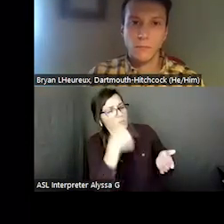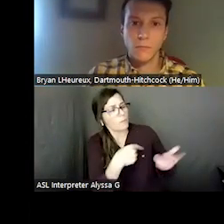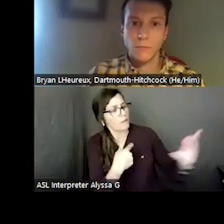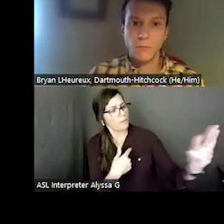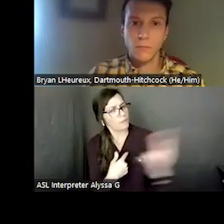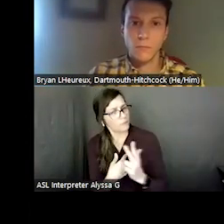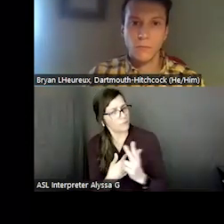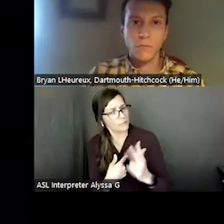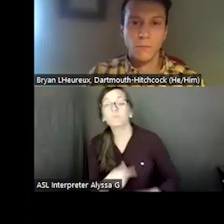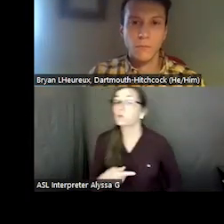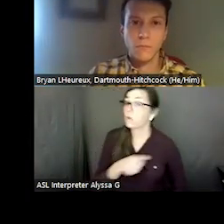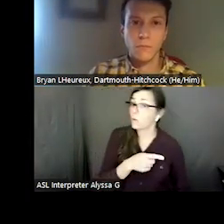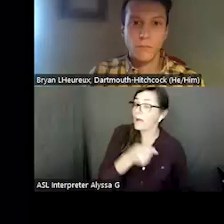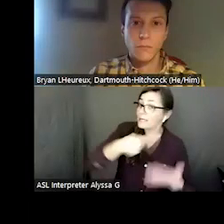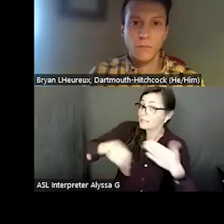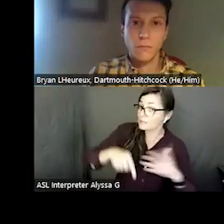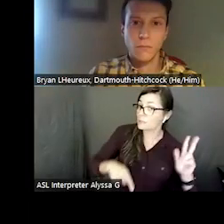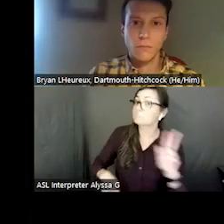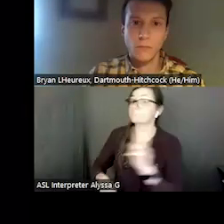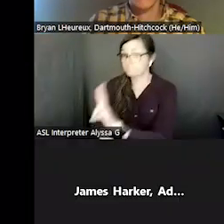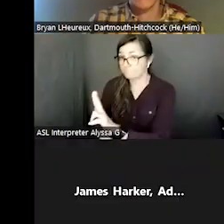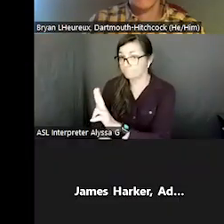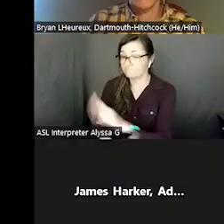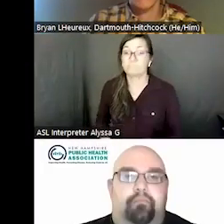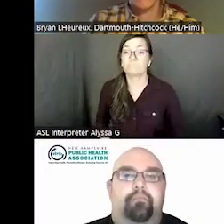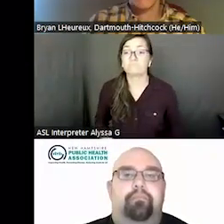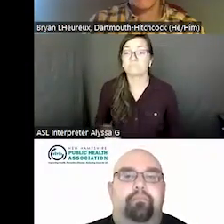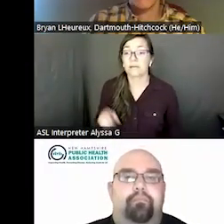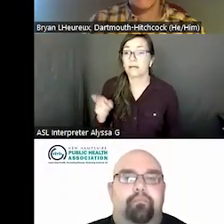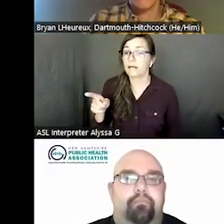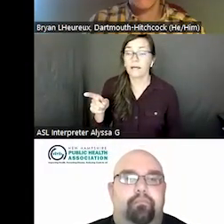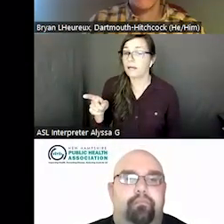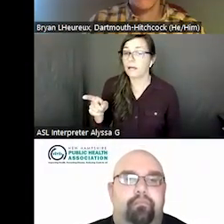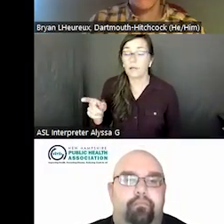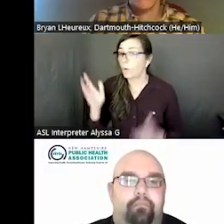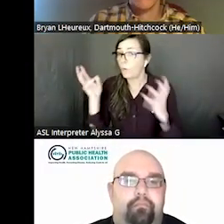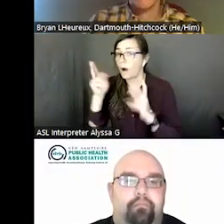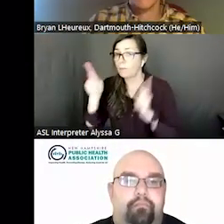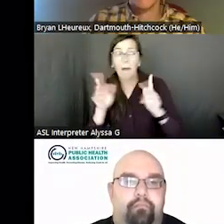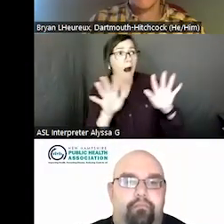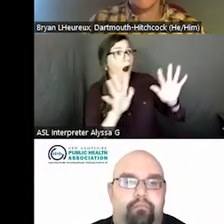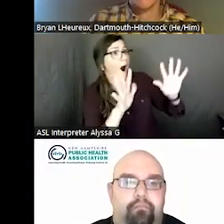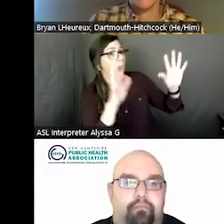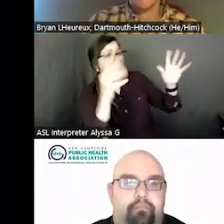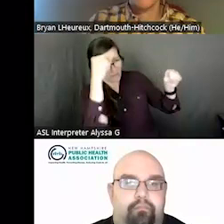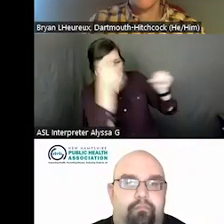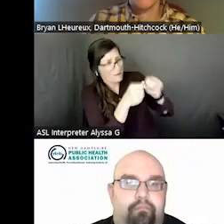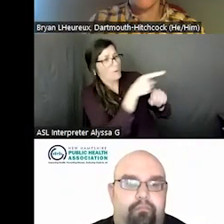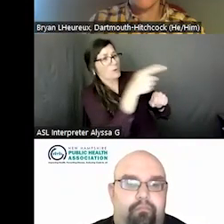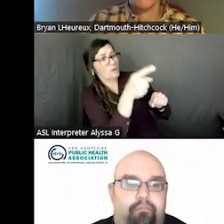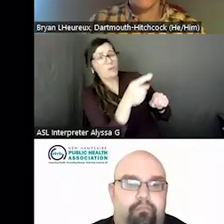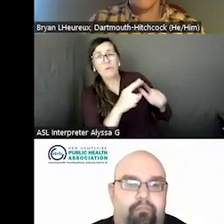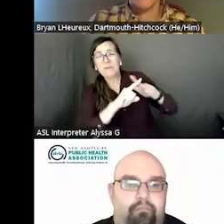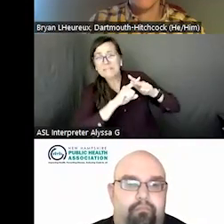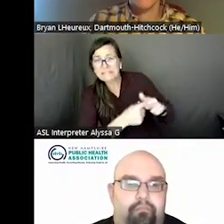week, Joaquin shows up with his mother and father, and they were met like visiting royalty because everybody remembered the role that